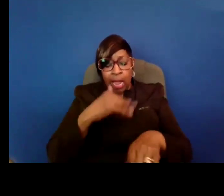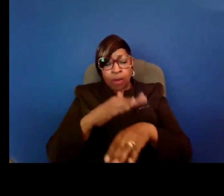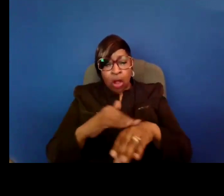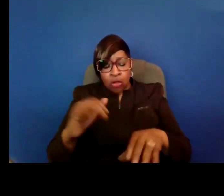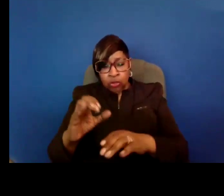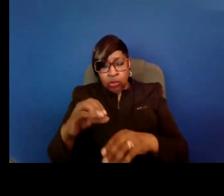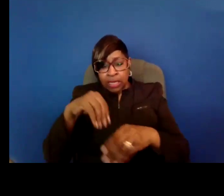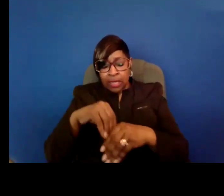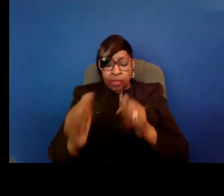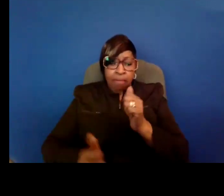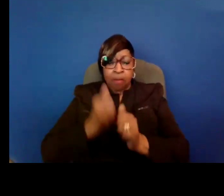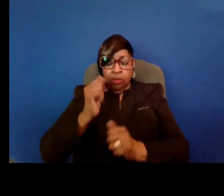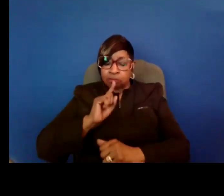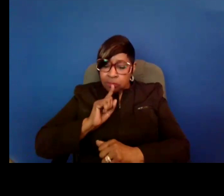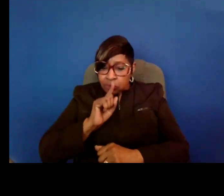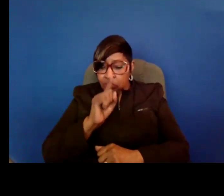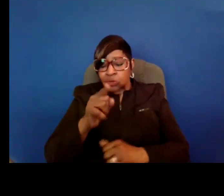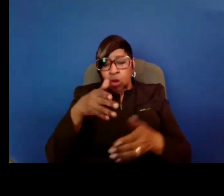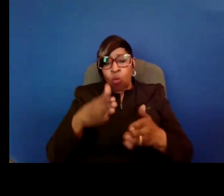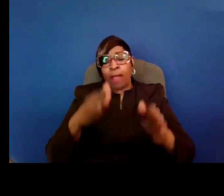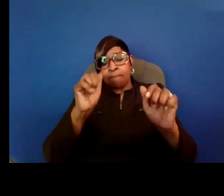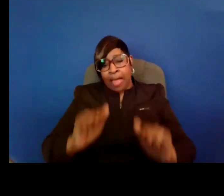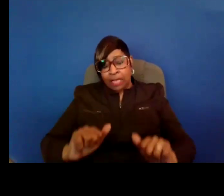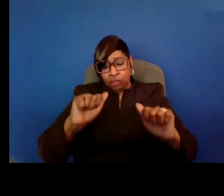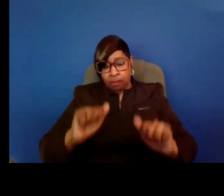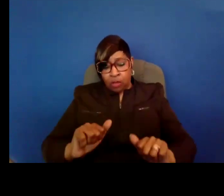most authentic way possible.